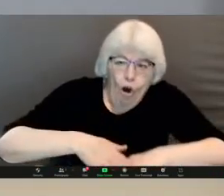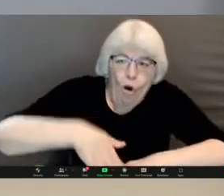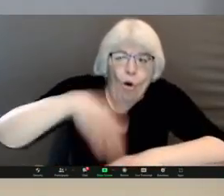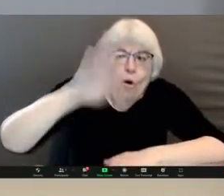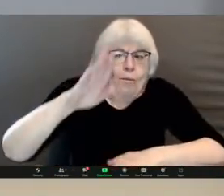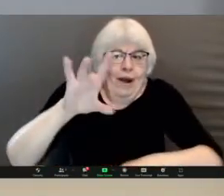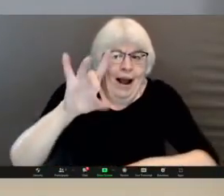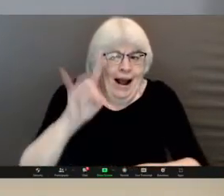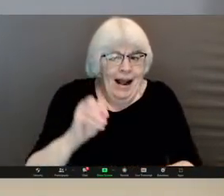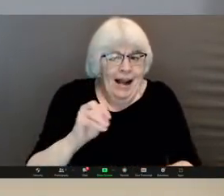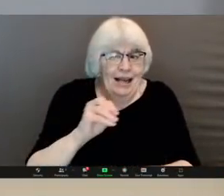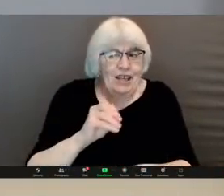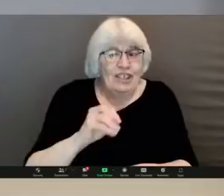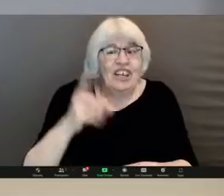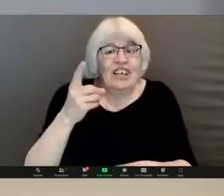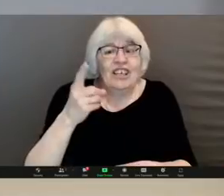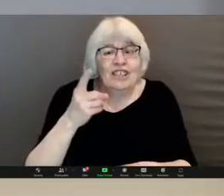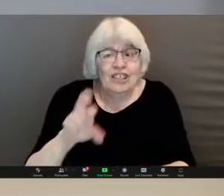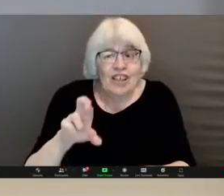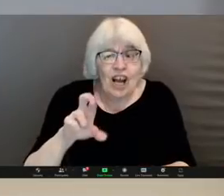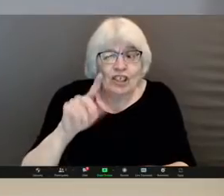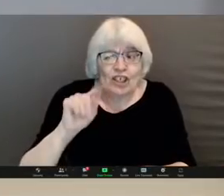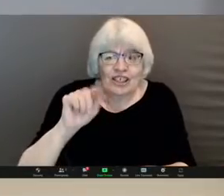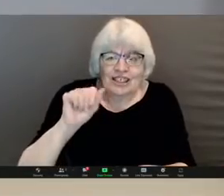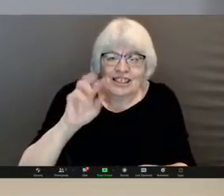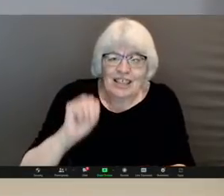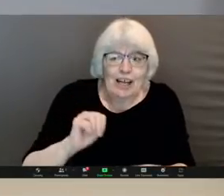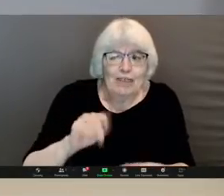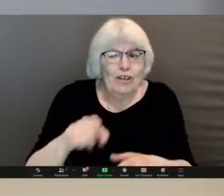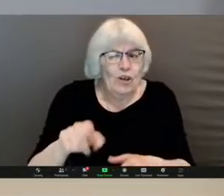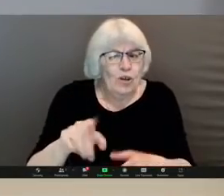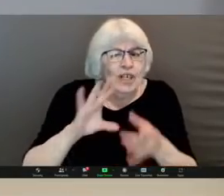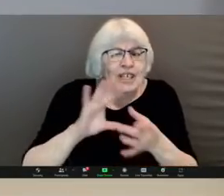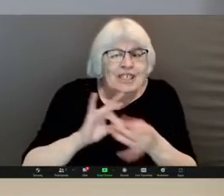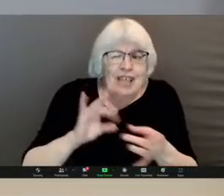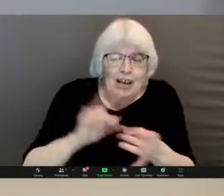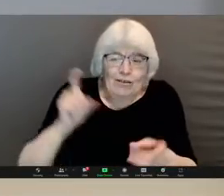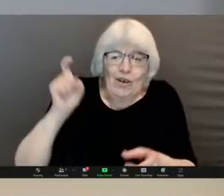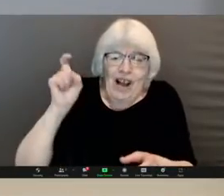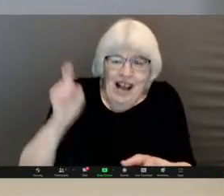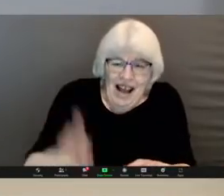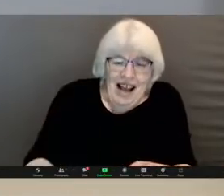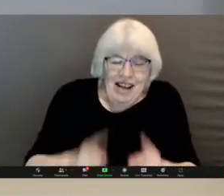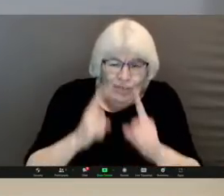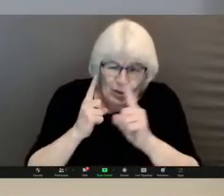for the stars, I think were her words, and get as close as possible to 100%.